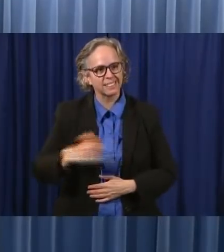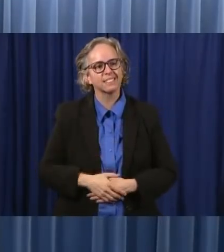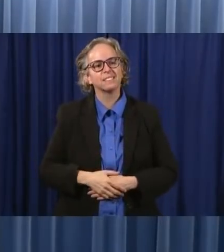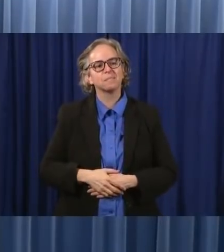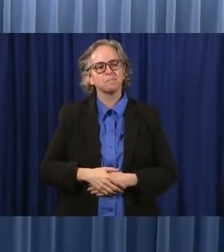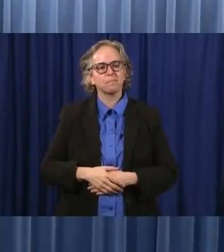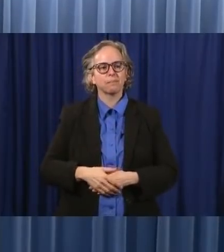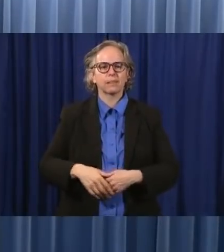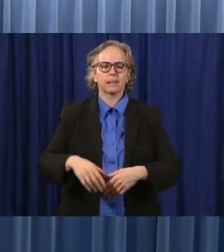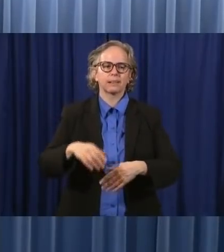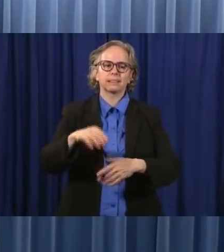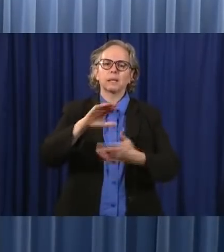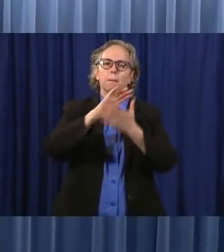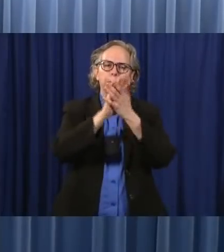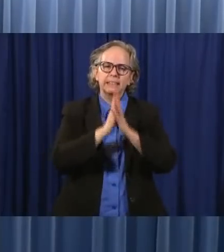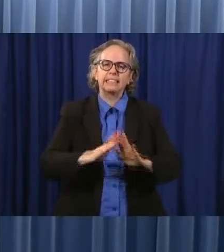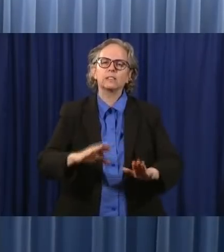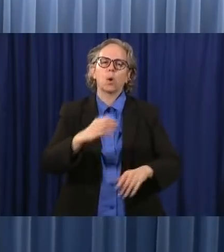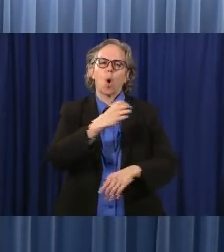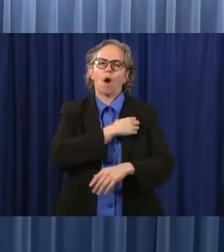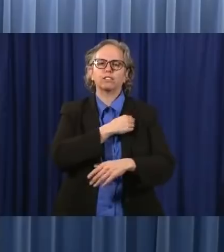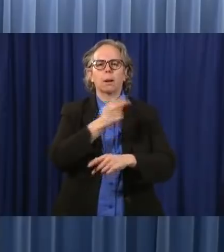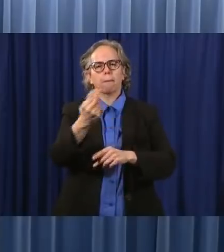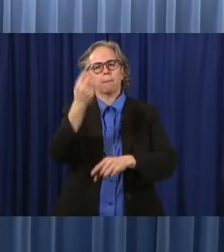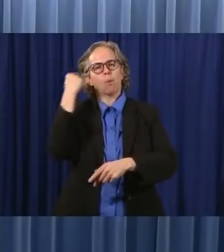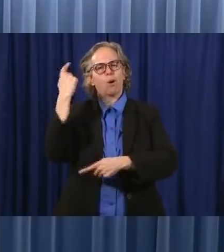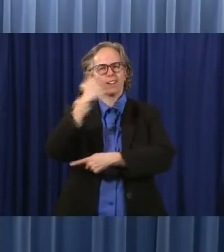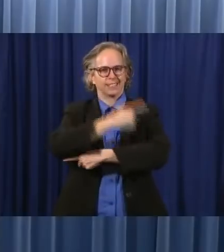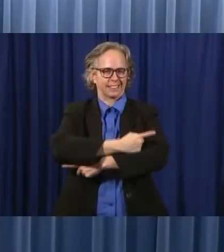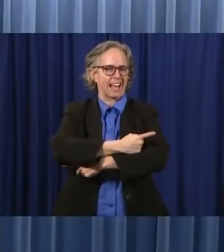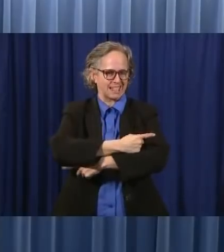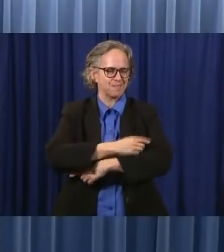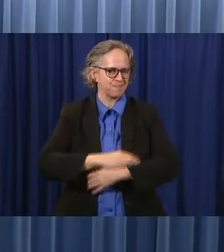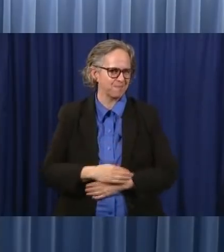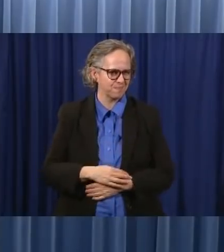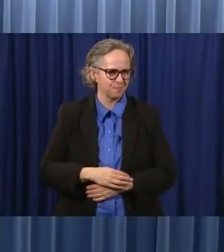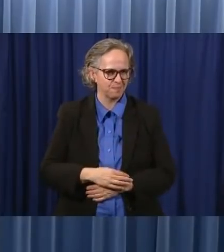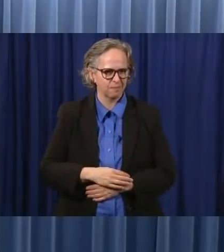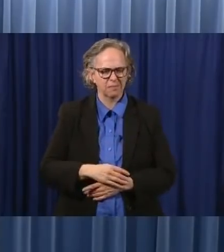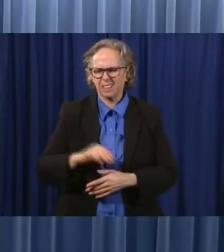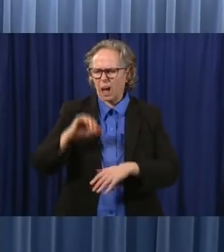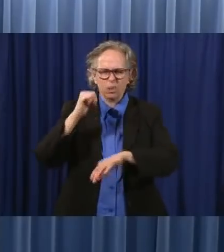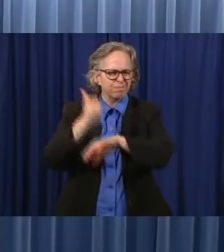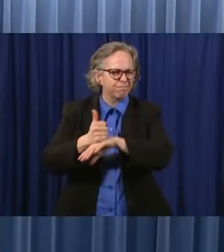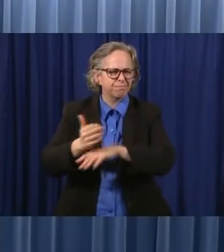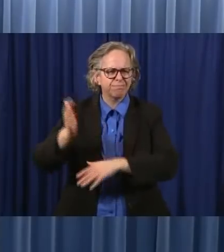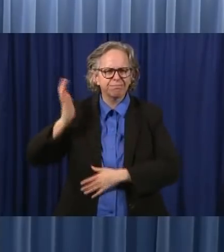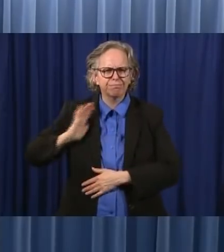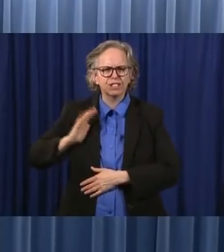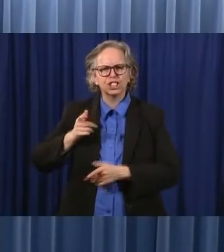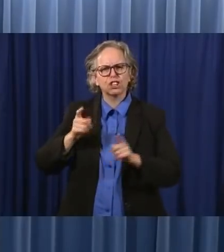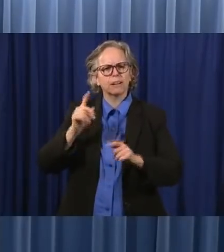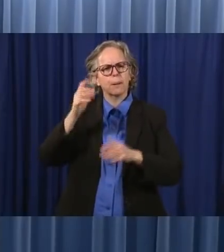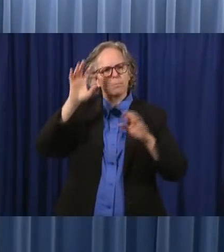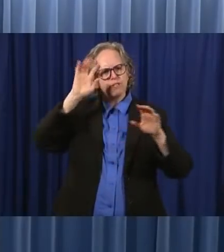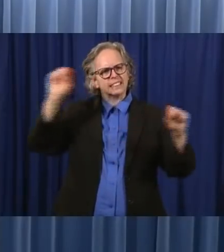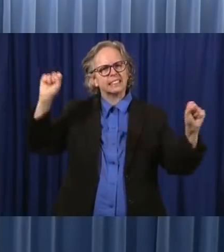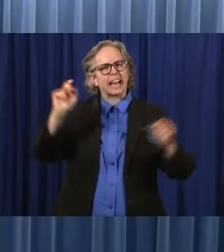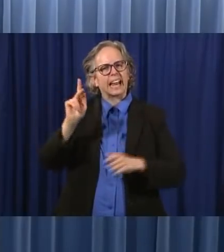Memorial Day, as proclaimed originally by President Kennedy in